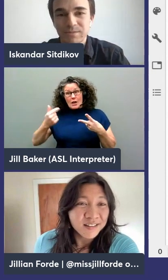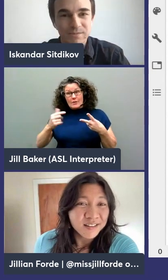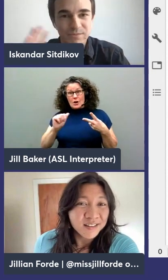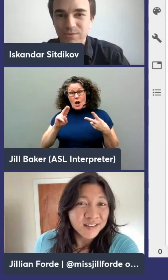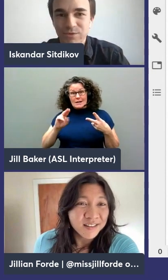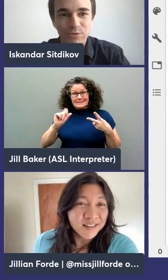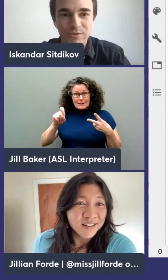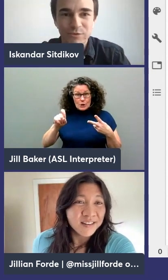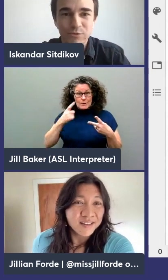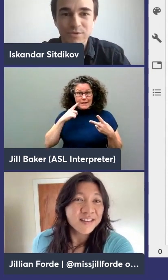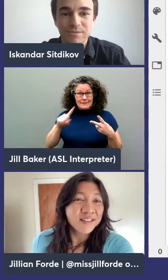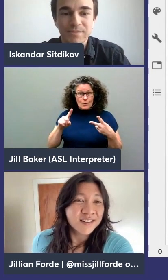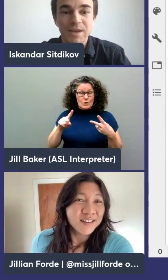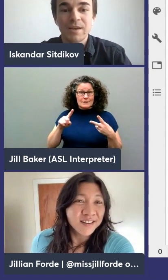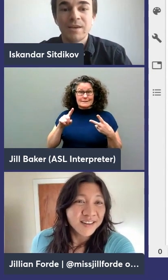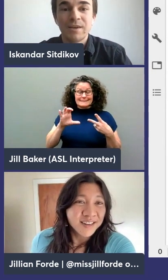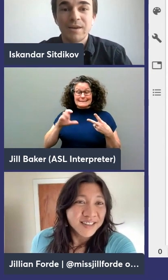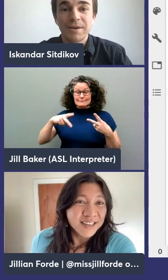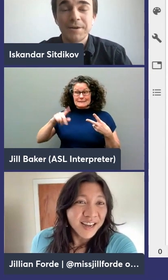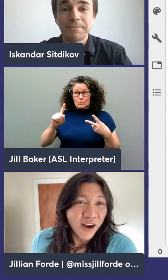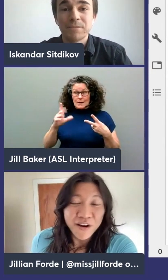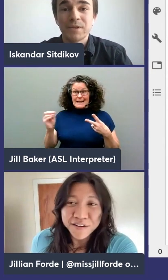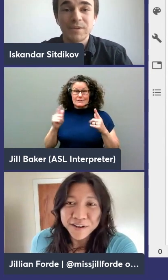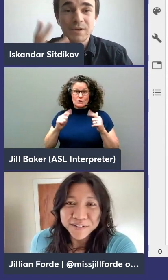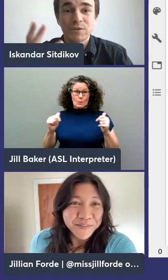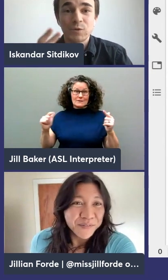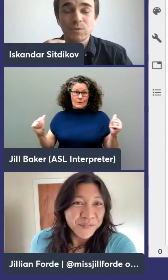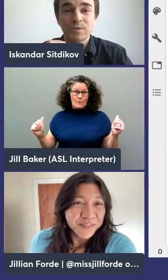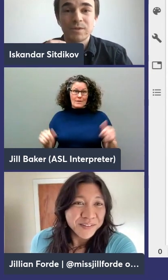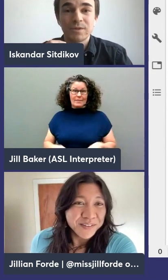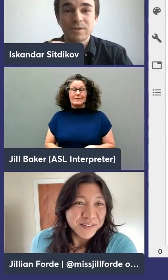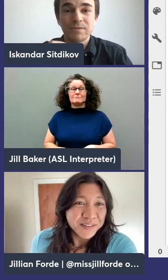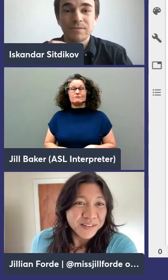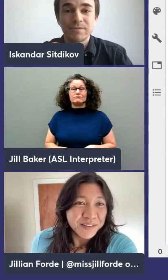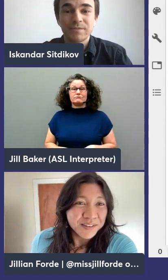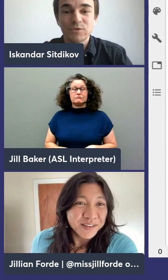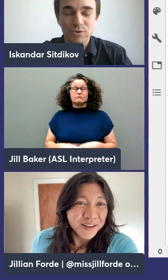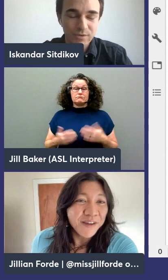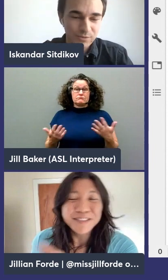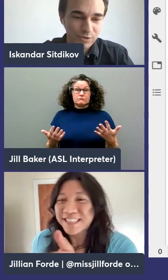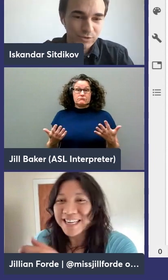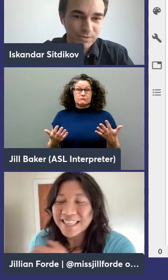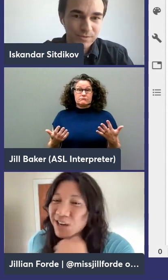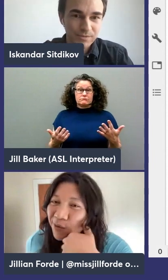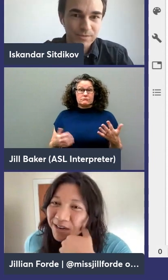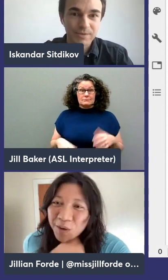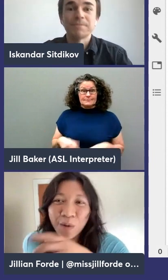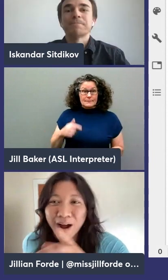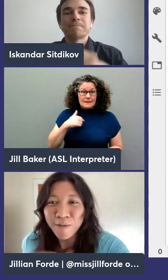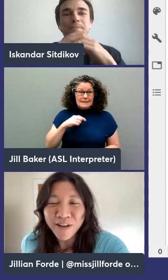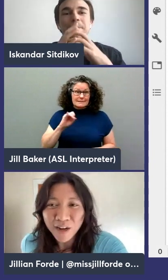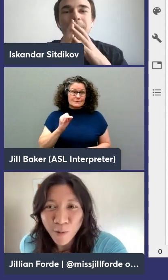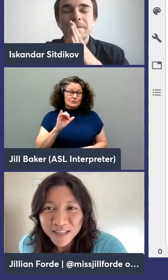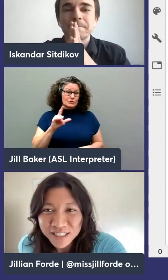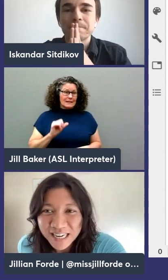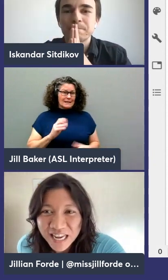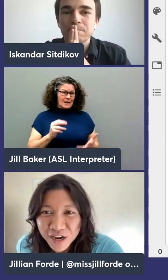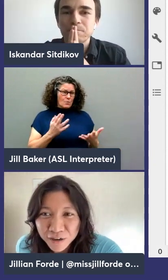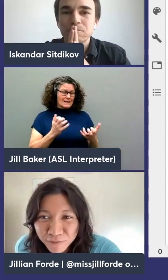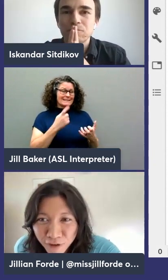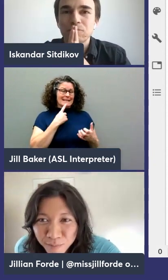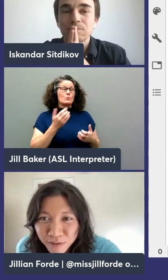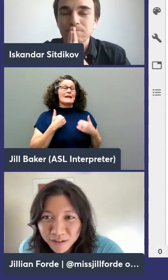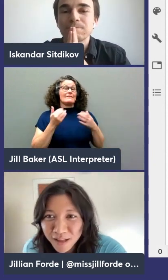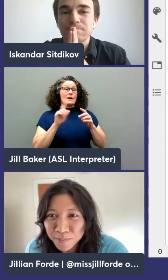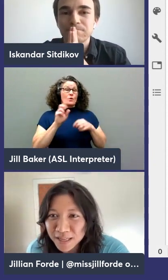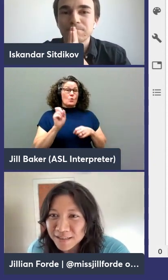and so on and so forth. Yeah, so Jordan I was just going to say, quick. Yep. We got a question